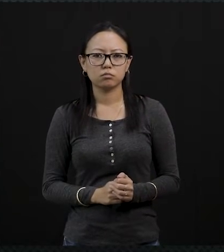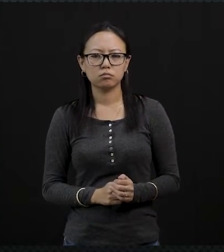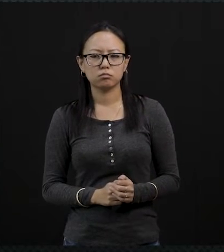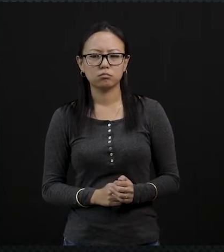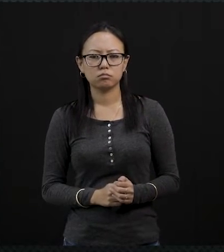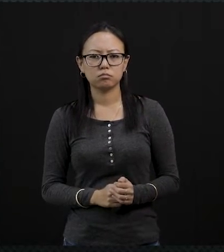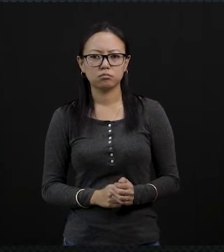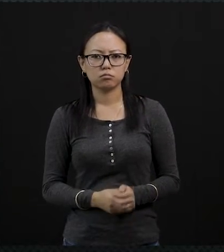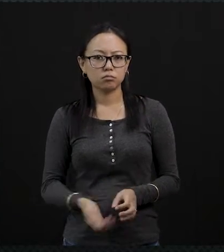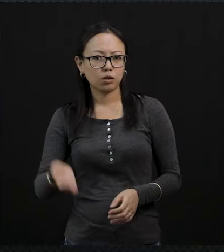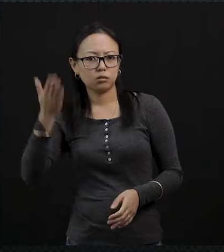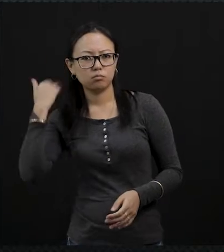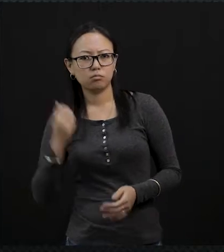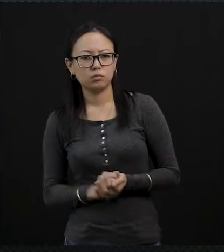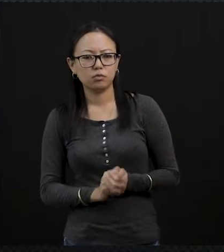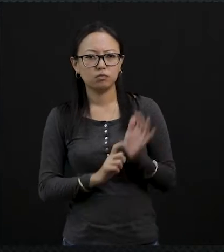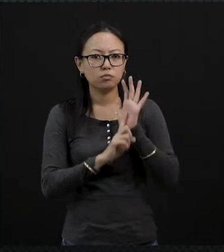you different cars, right?